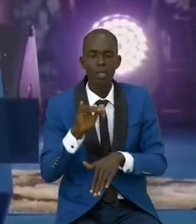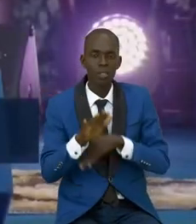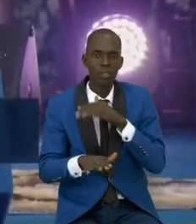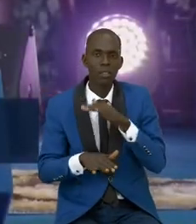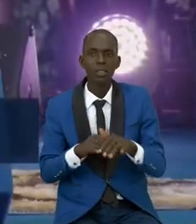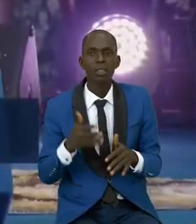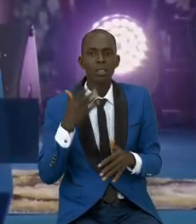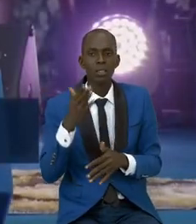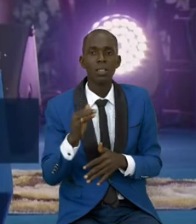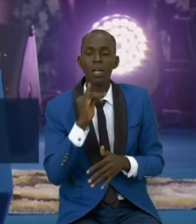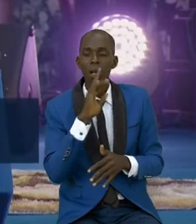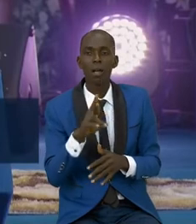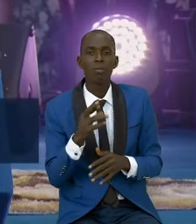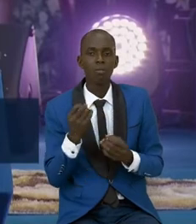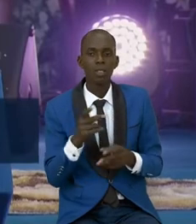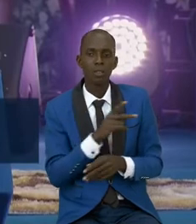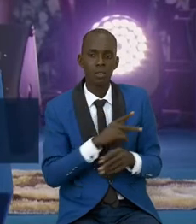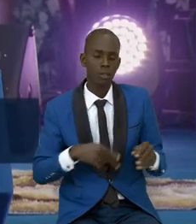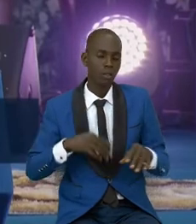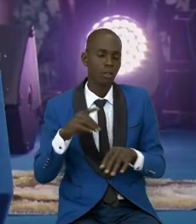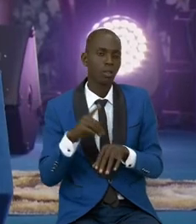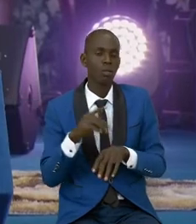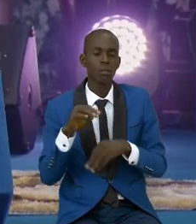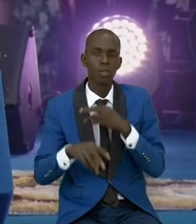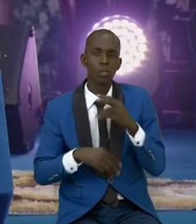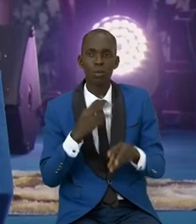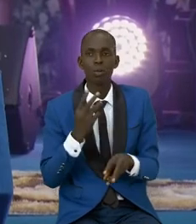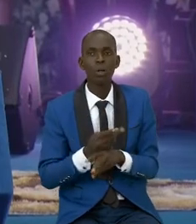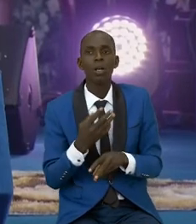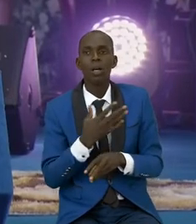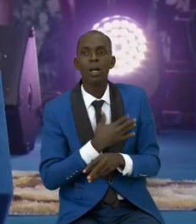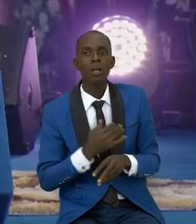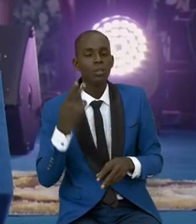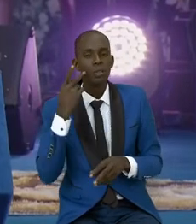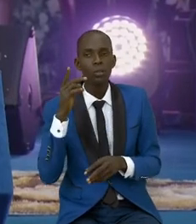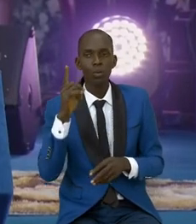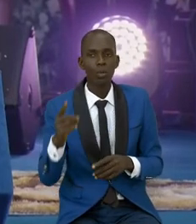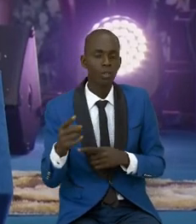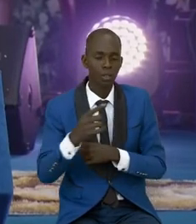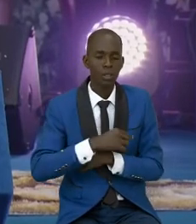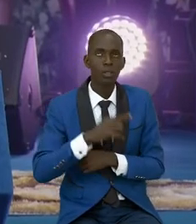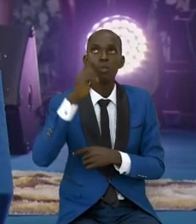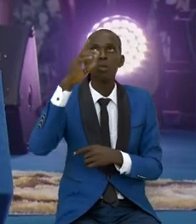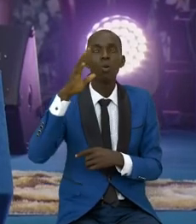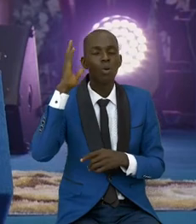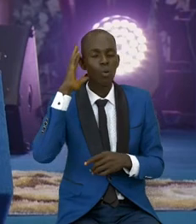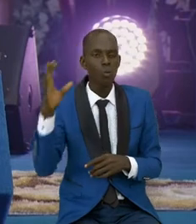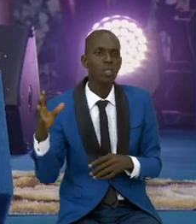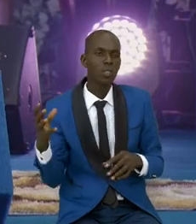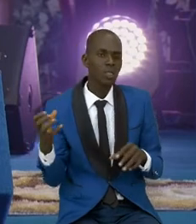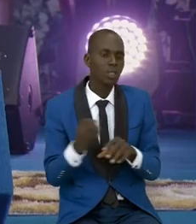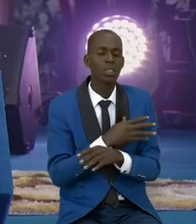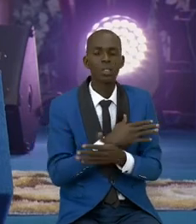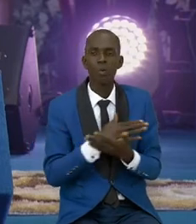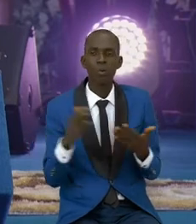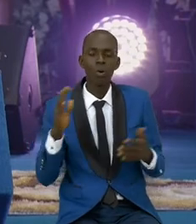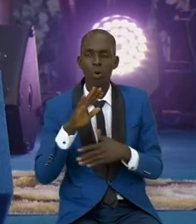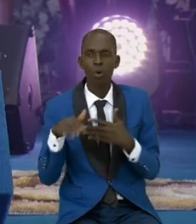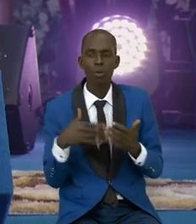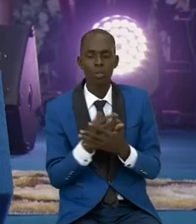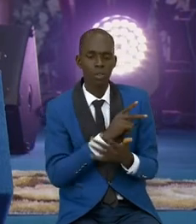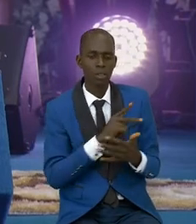one day the Lord is moving on to when the kingdoms of this world shall be the kingdom of